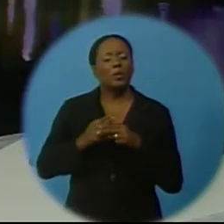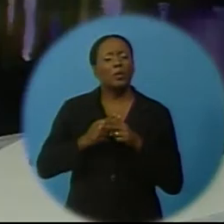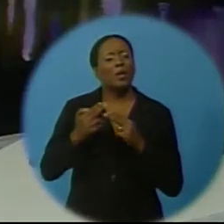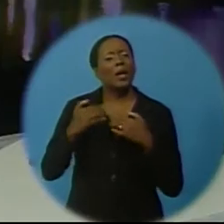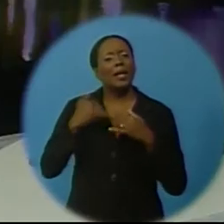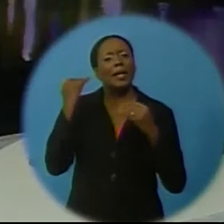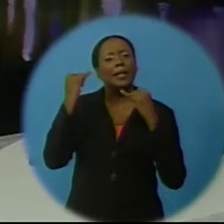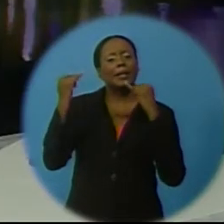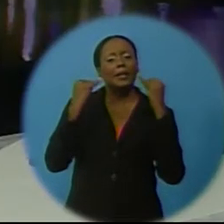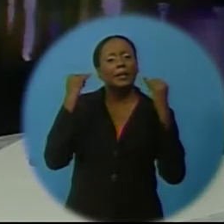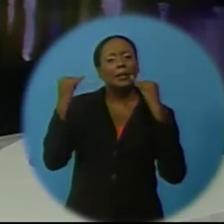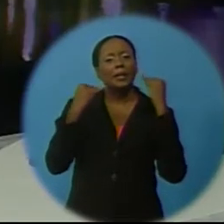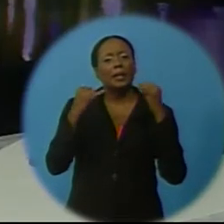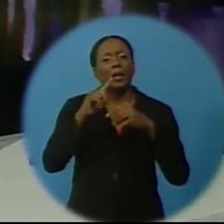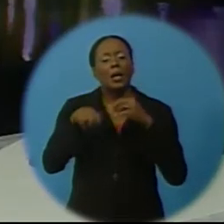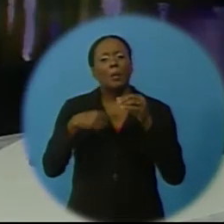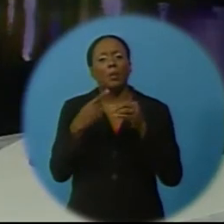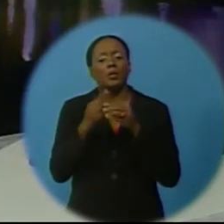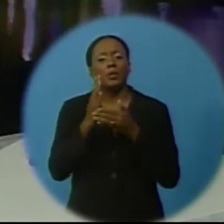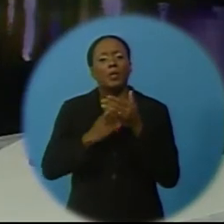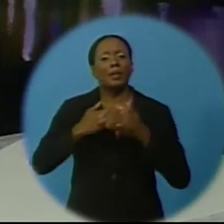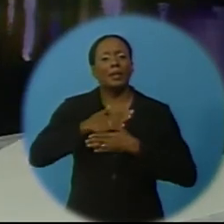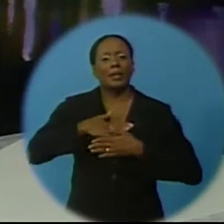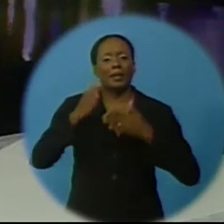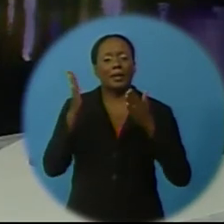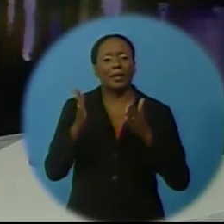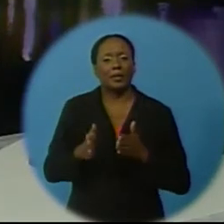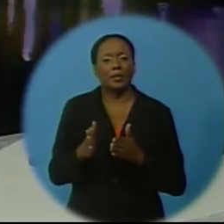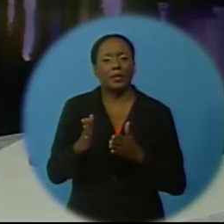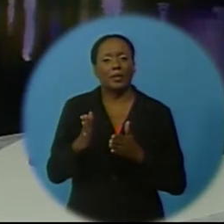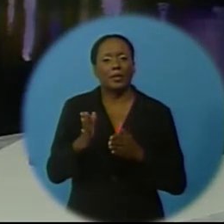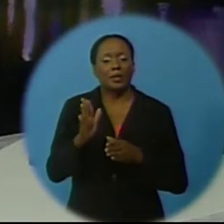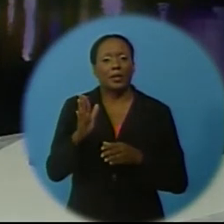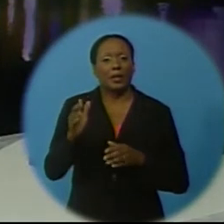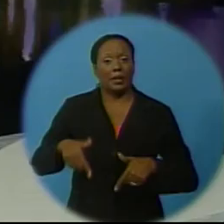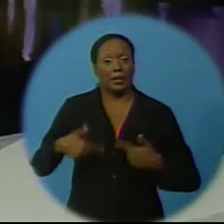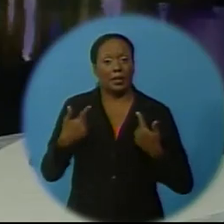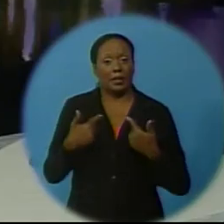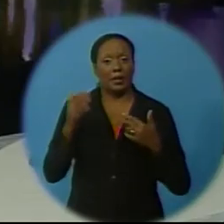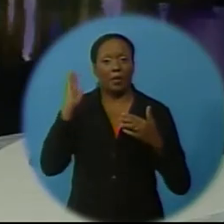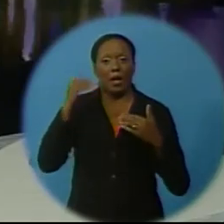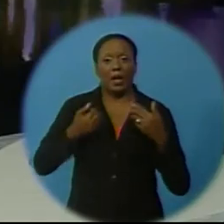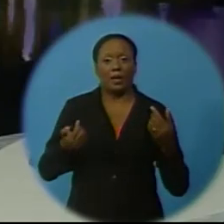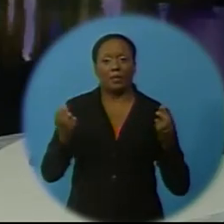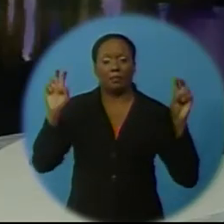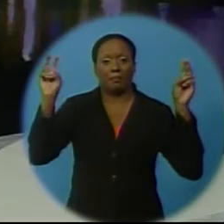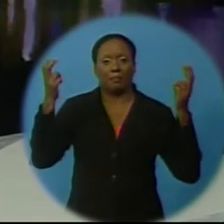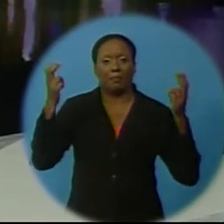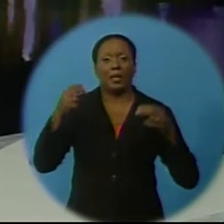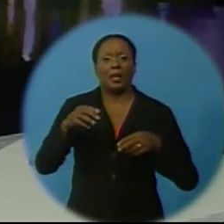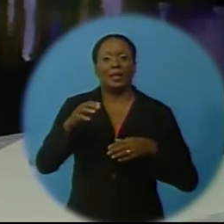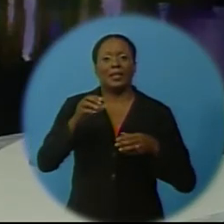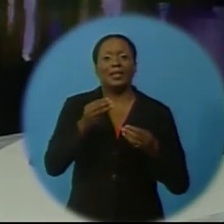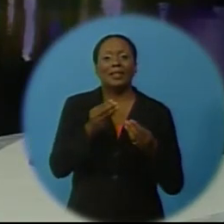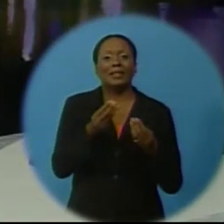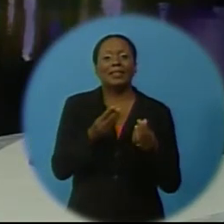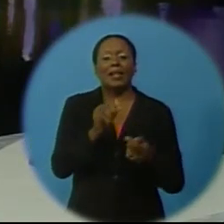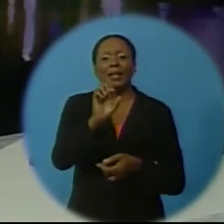musical lives of some of the island's seasoned entertainers. It's coming through an event entitled Sand, Sea and Soca